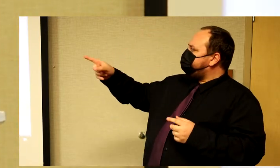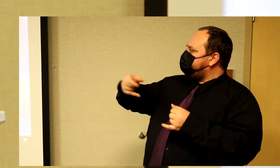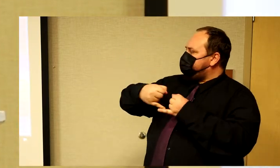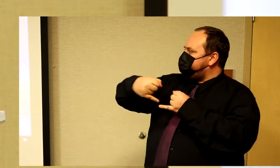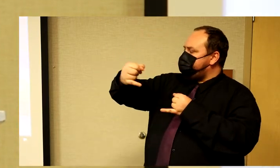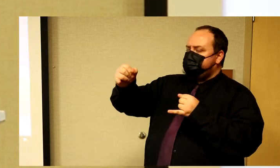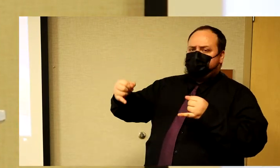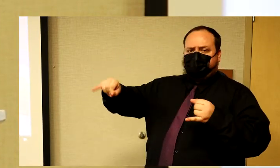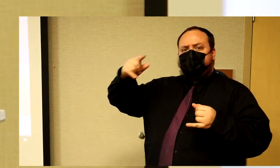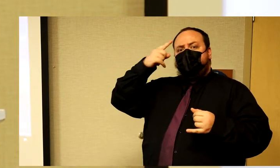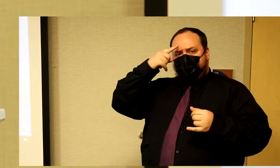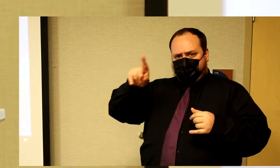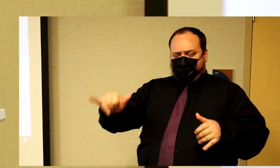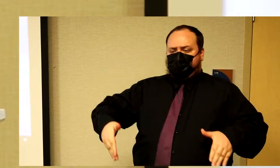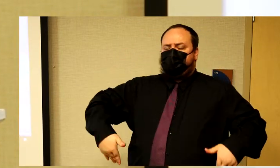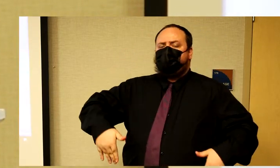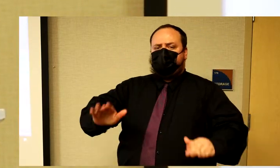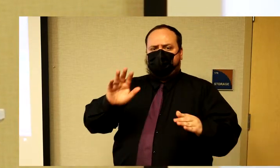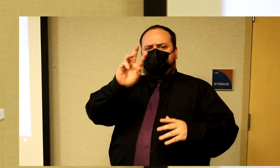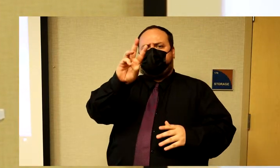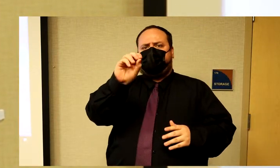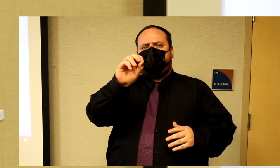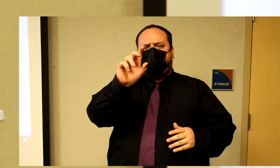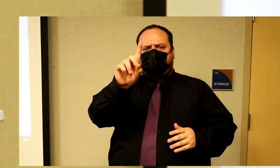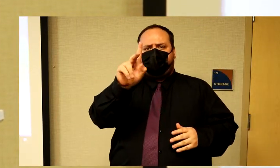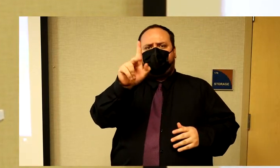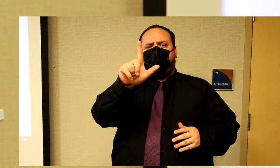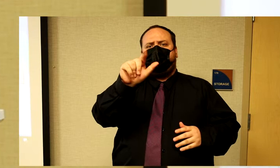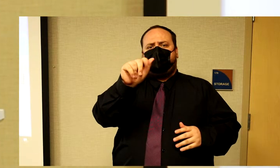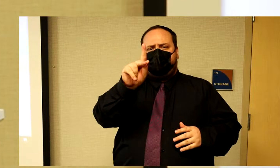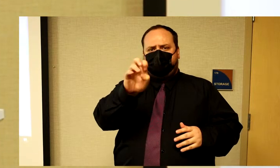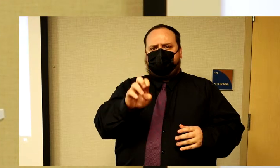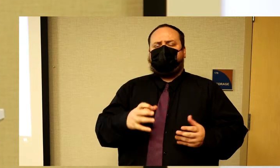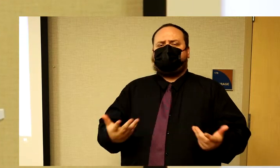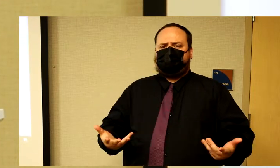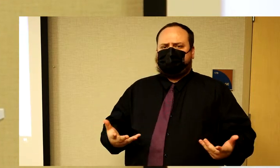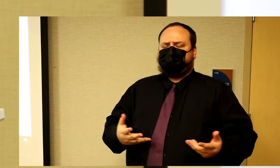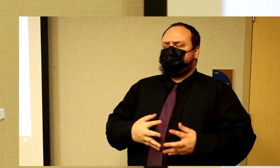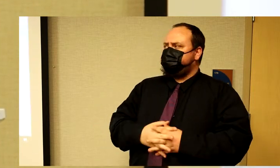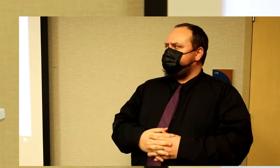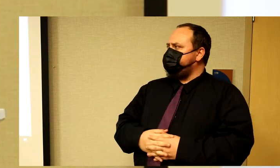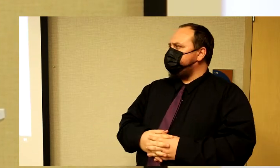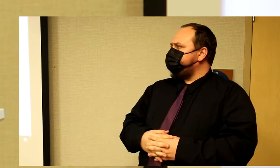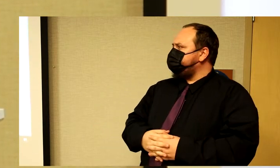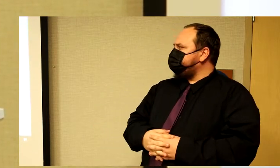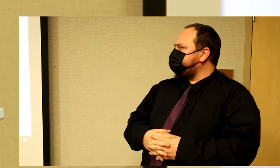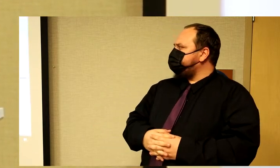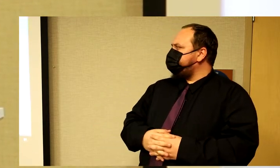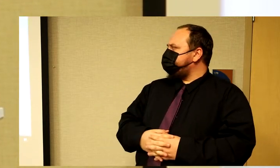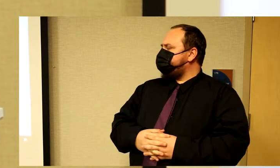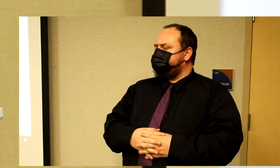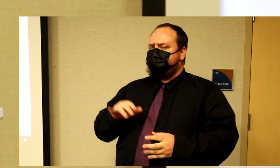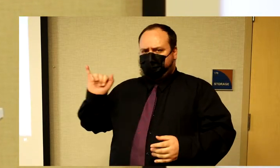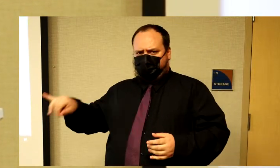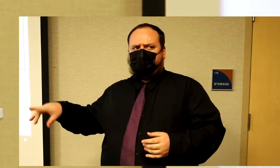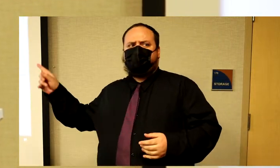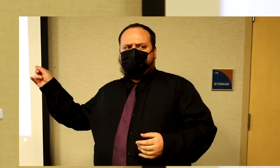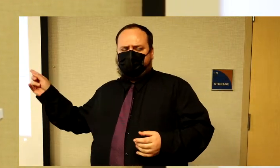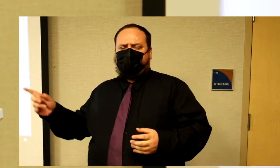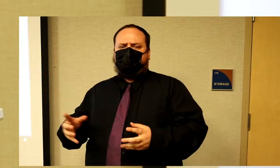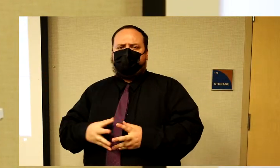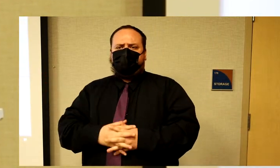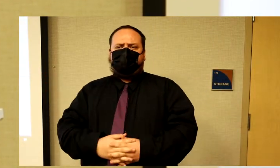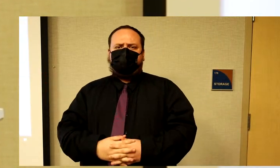and there's- Over to the right? To the right, to the right. To the right? Oh, blue and green over here. Got it. Oh. Right there, right